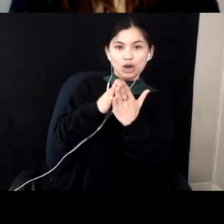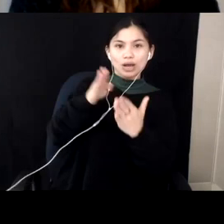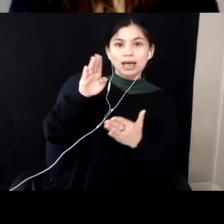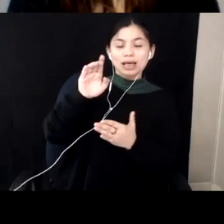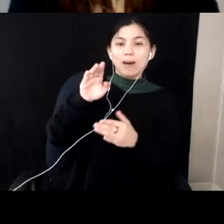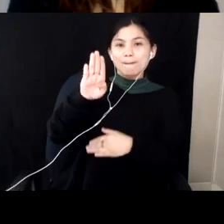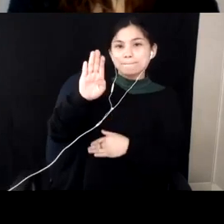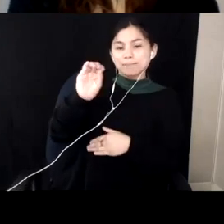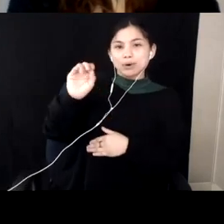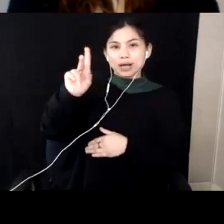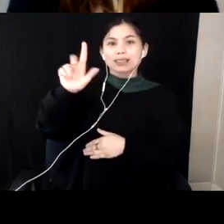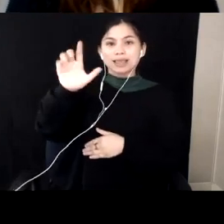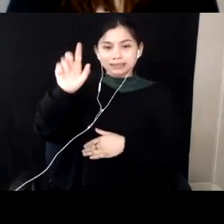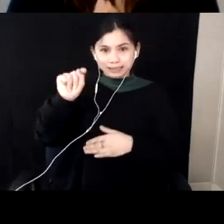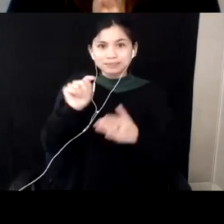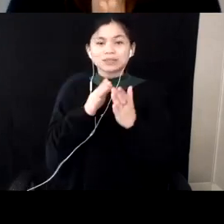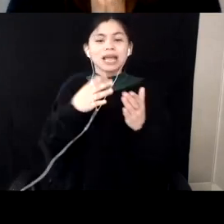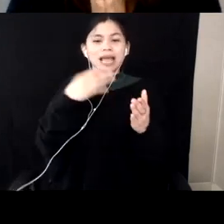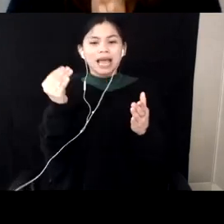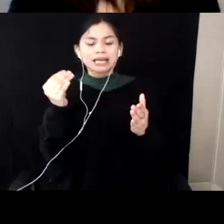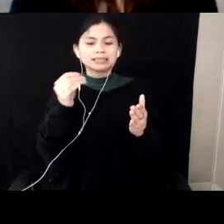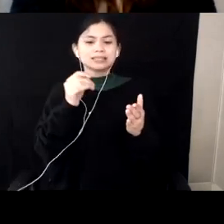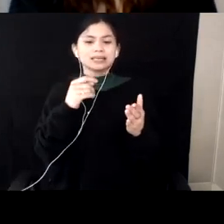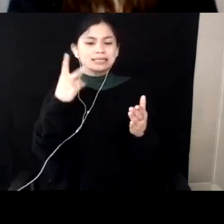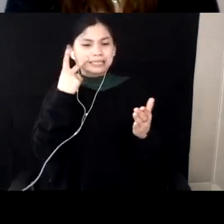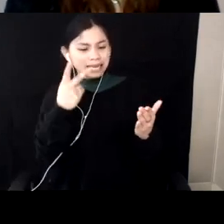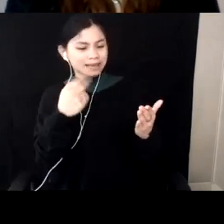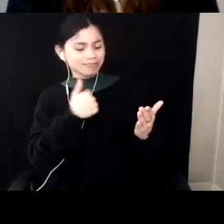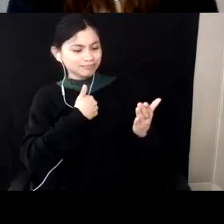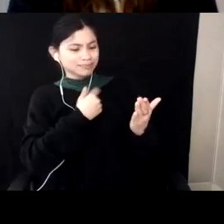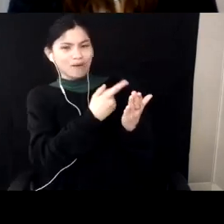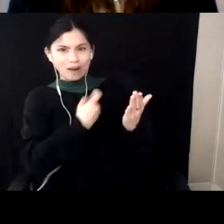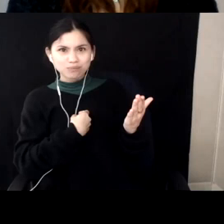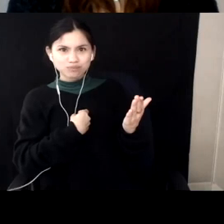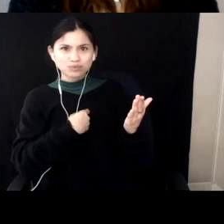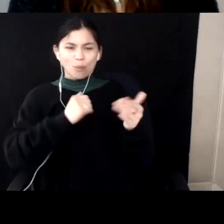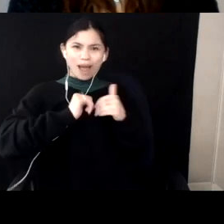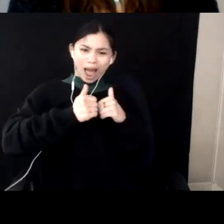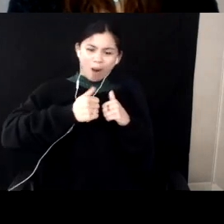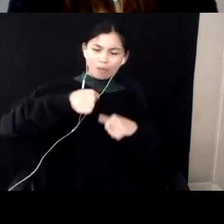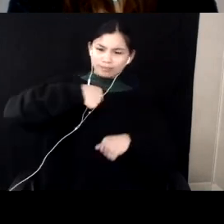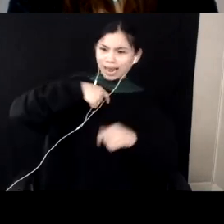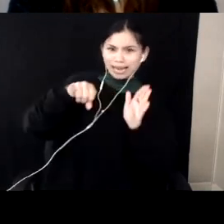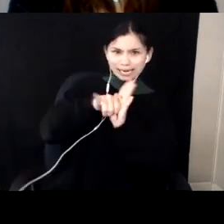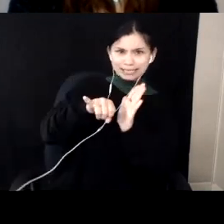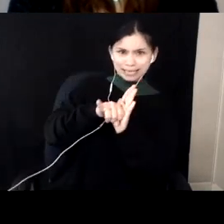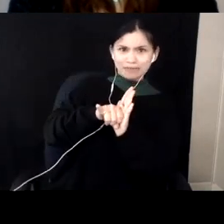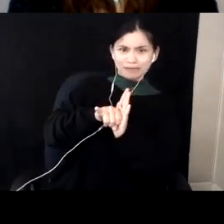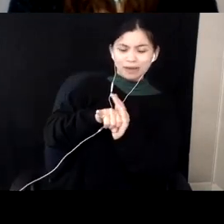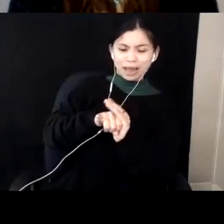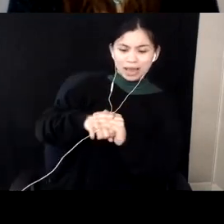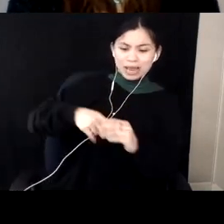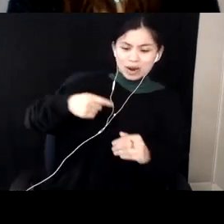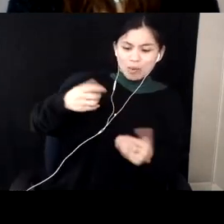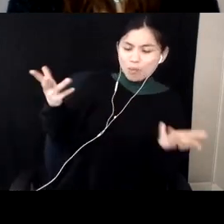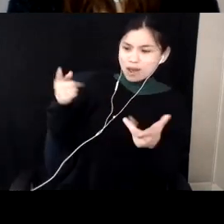see themselves as. So how do they identify? What do they